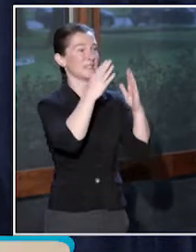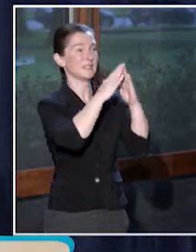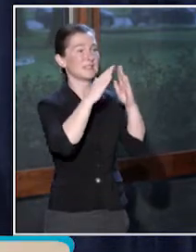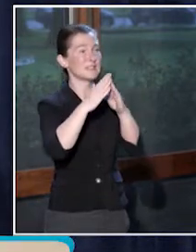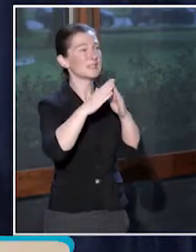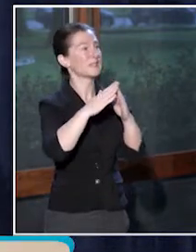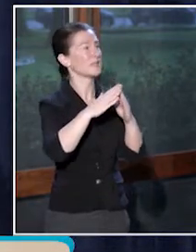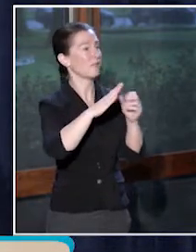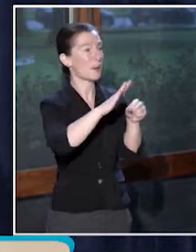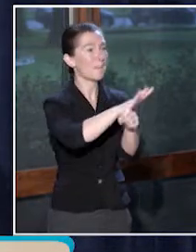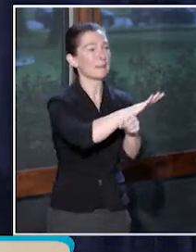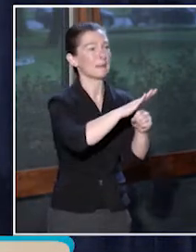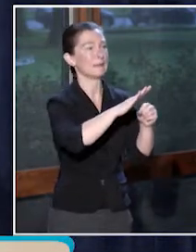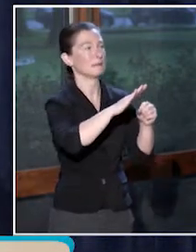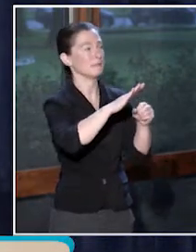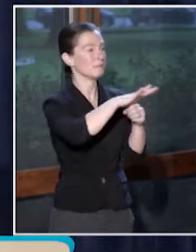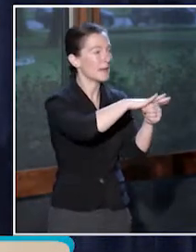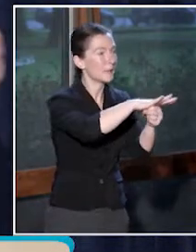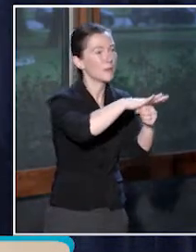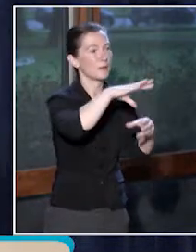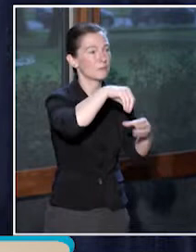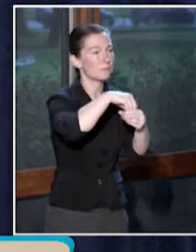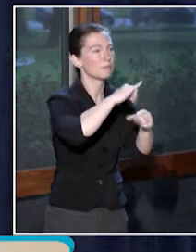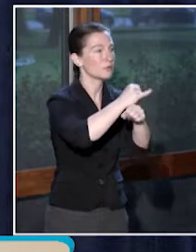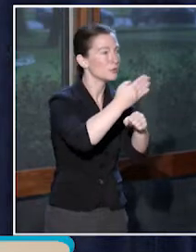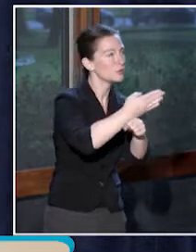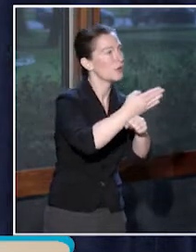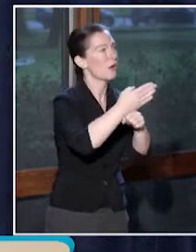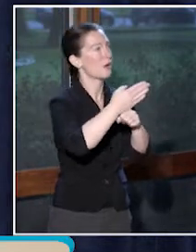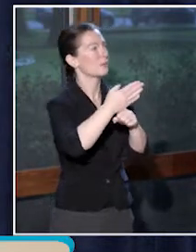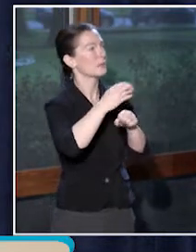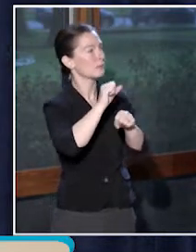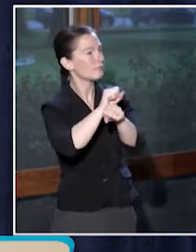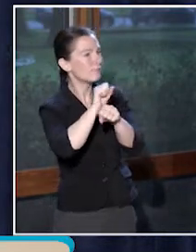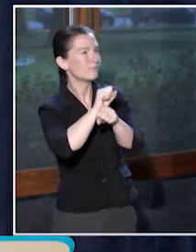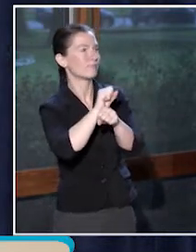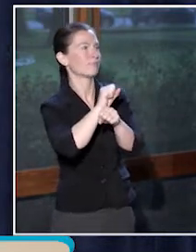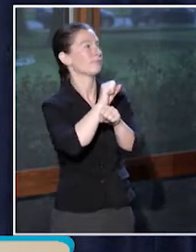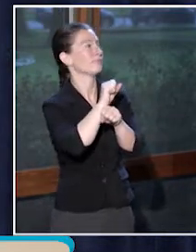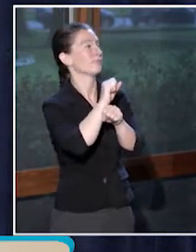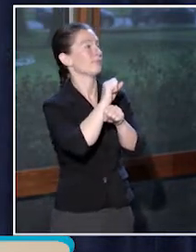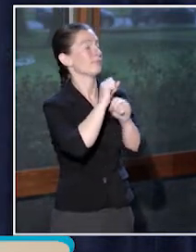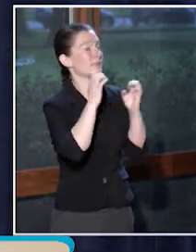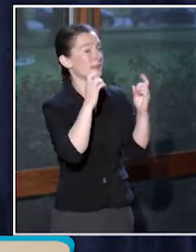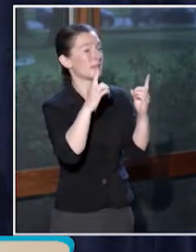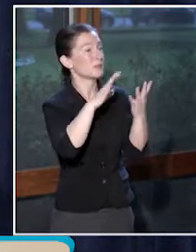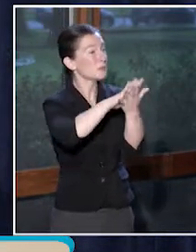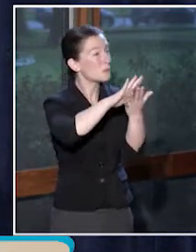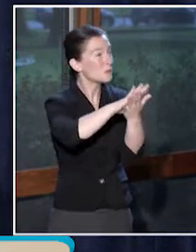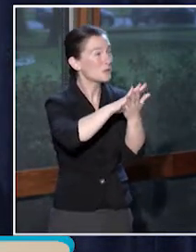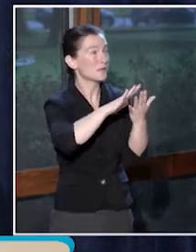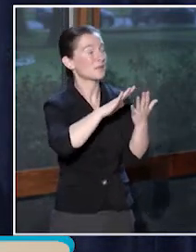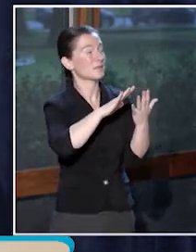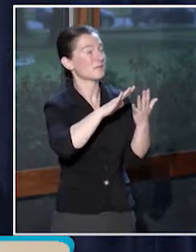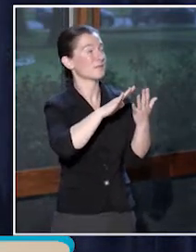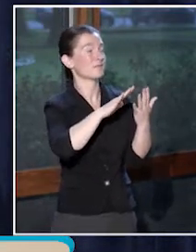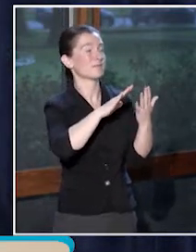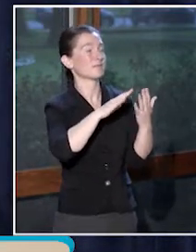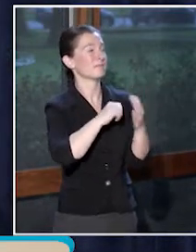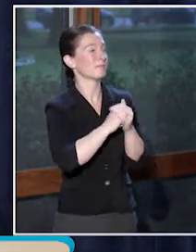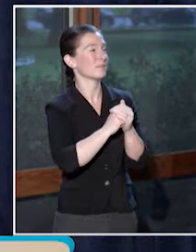and jobs and active transit and excellent schools and a wealth of community amenities. I